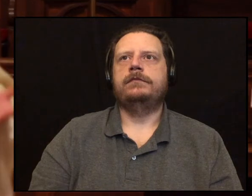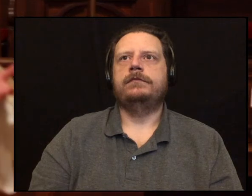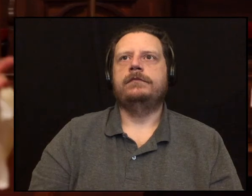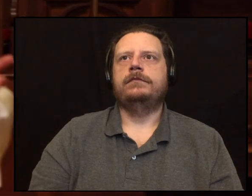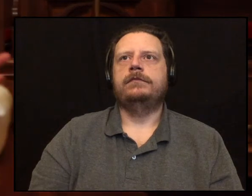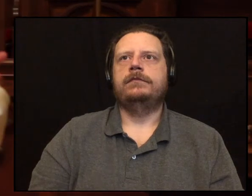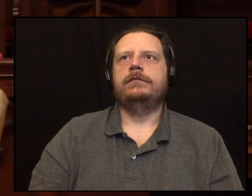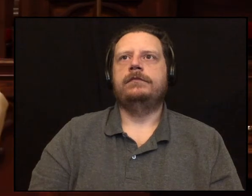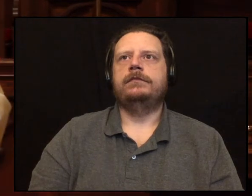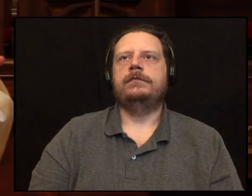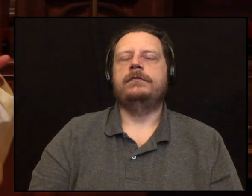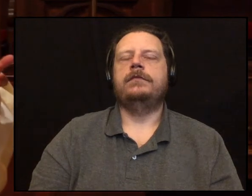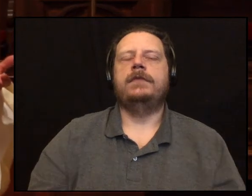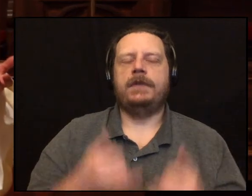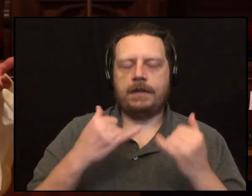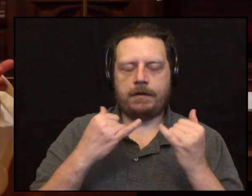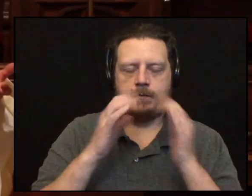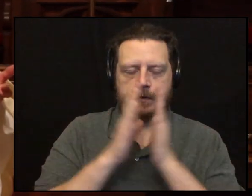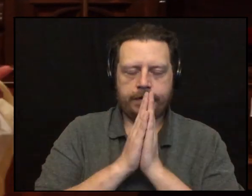Let us pray.